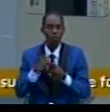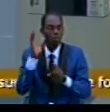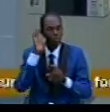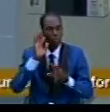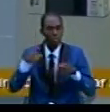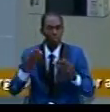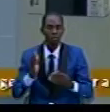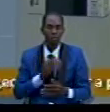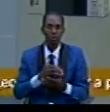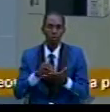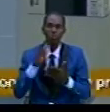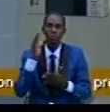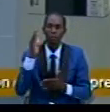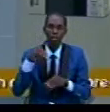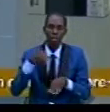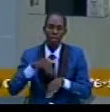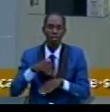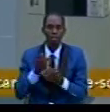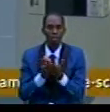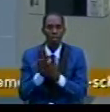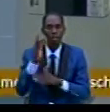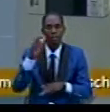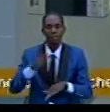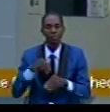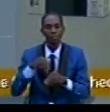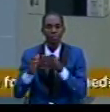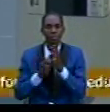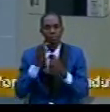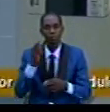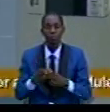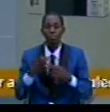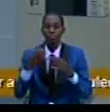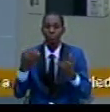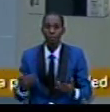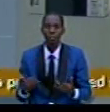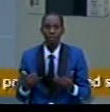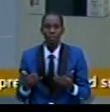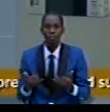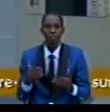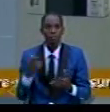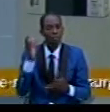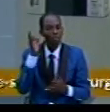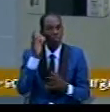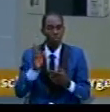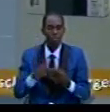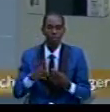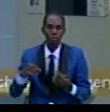time in Jesus' name. Now let's listen to the choir.